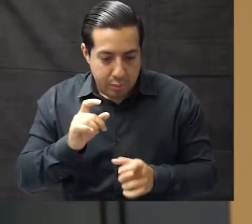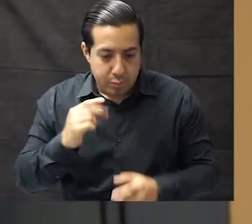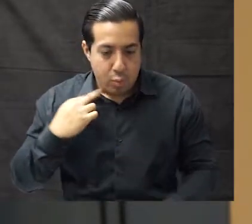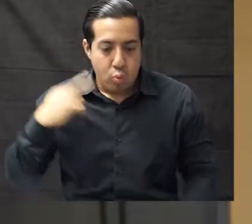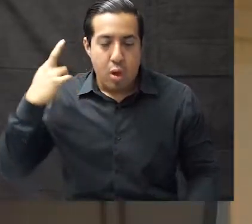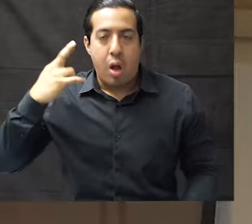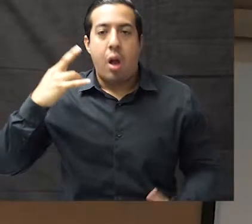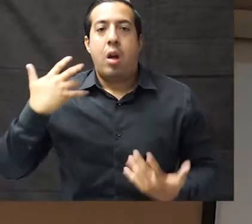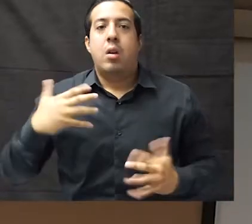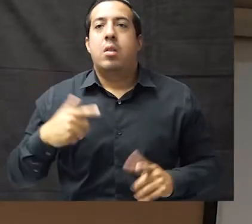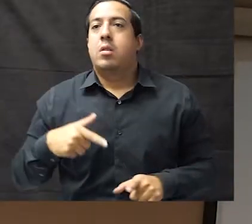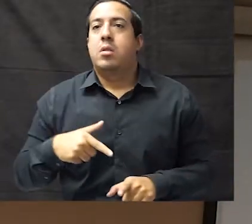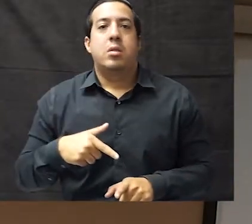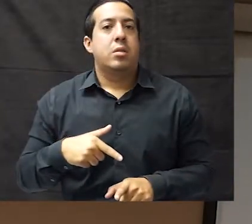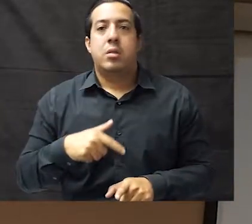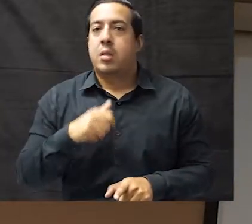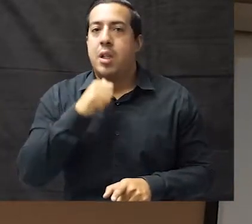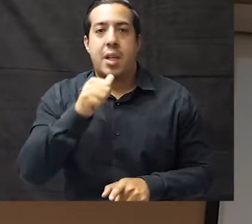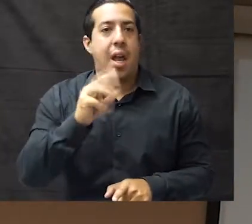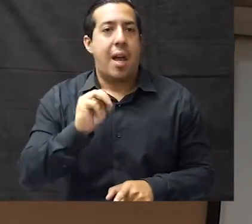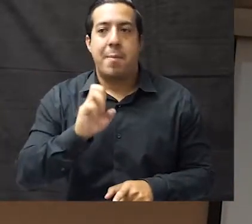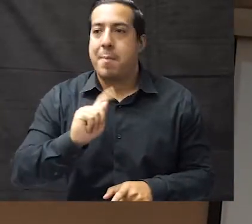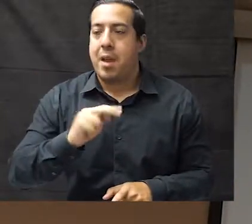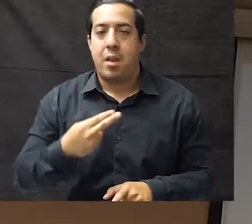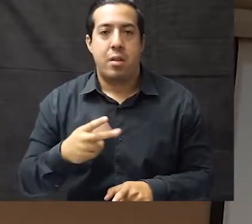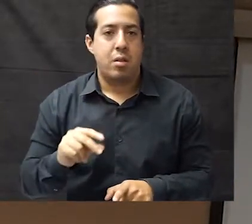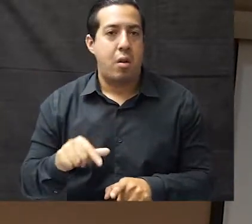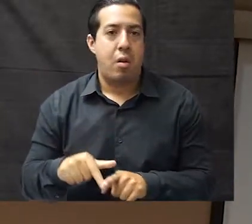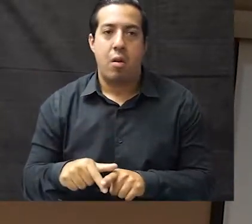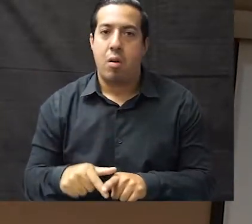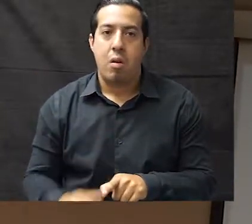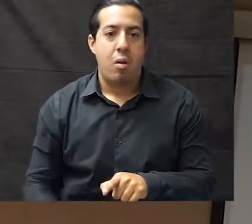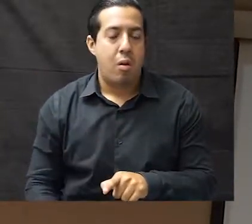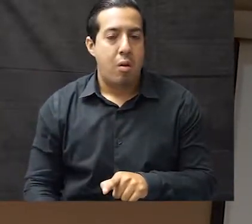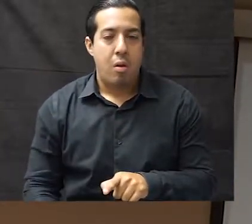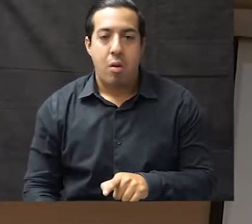What we get a lot of are things that look like this. Anybody have a Xanax prescription? This is what